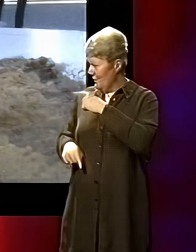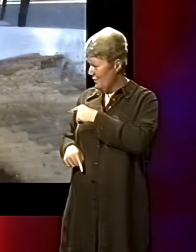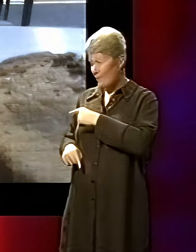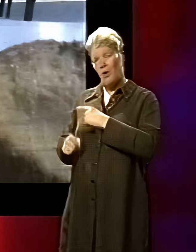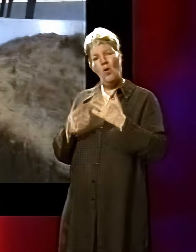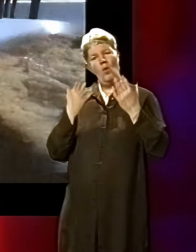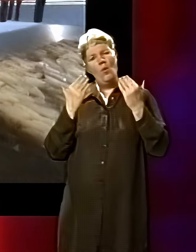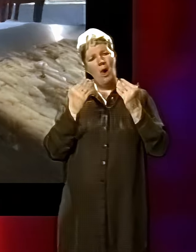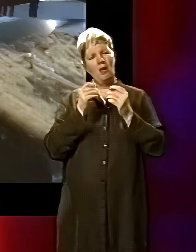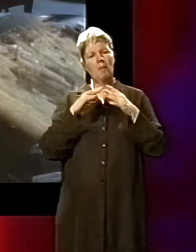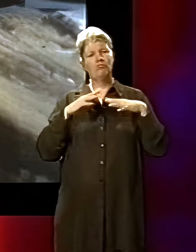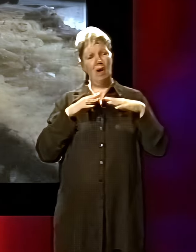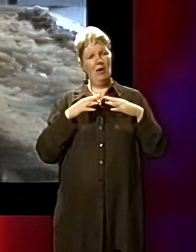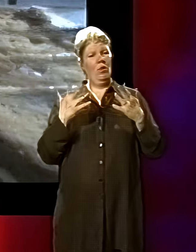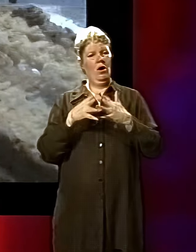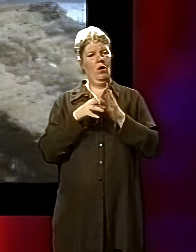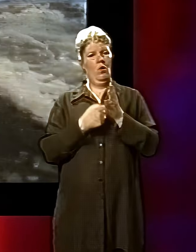Warwick services.